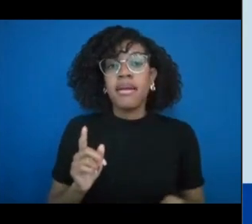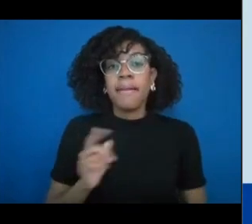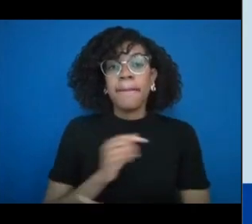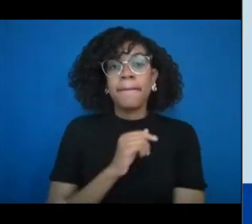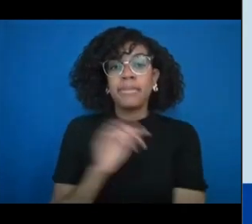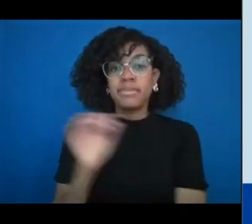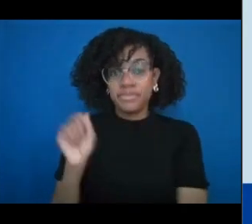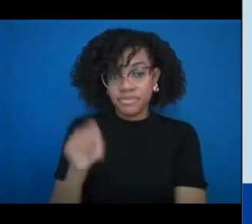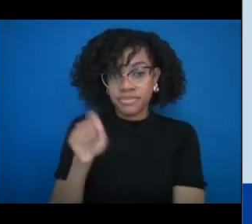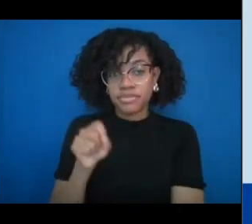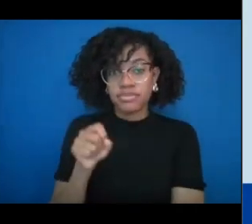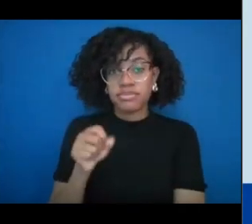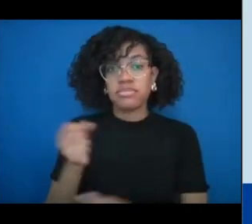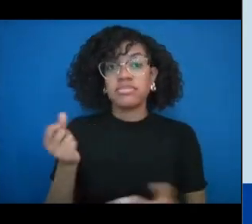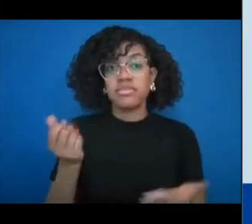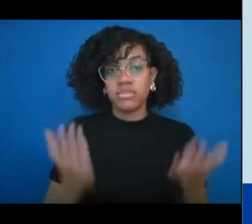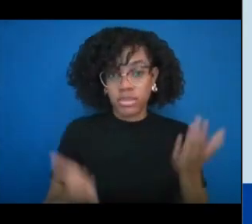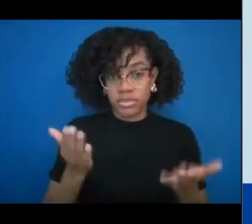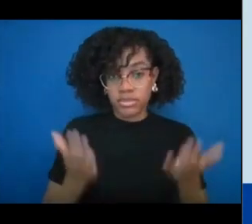Yes, probably.